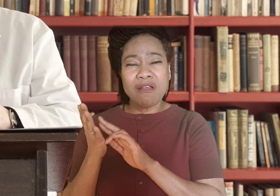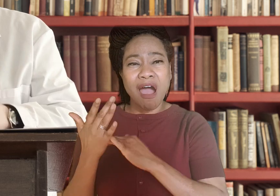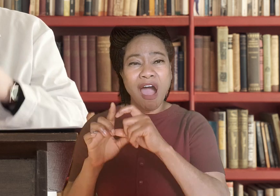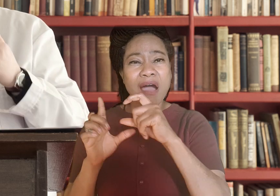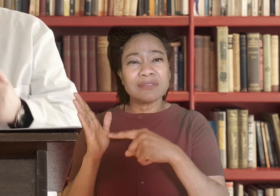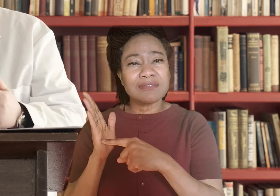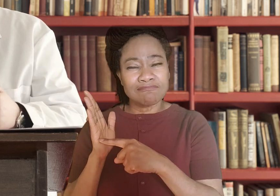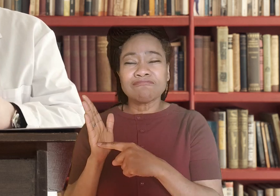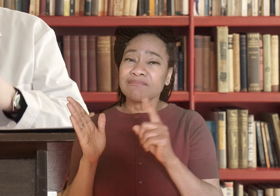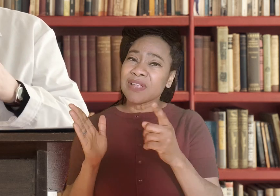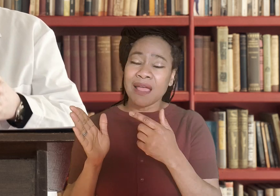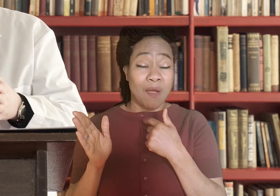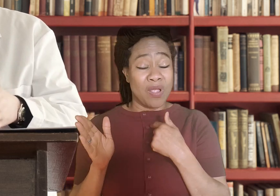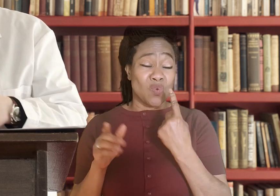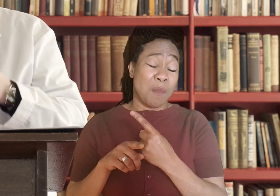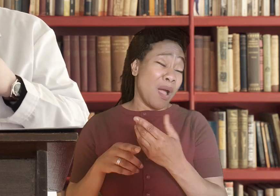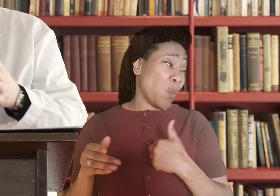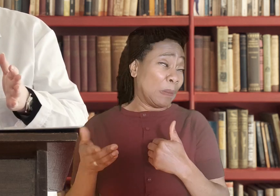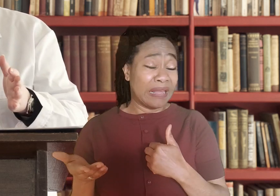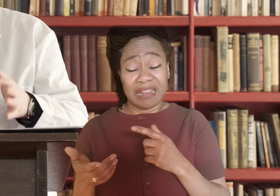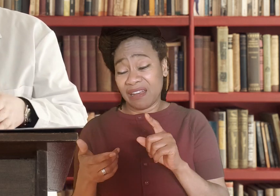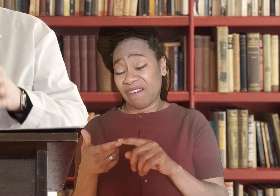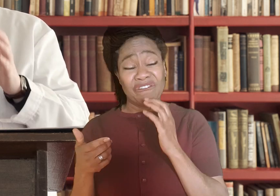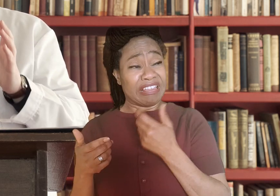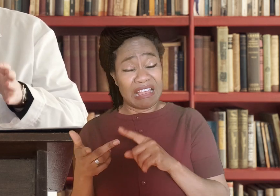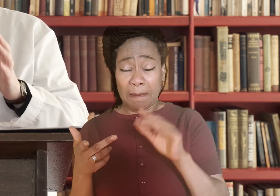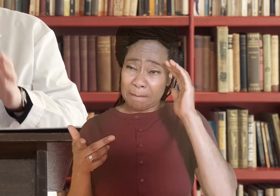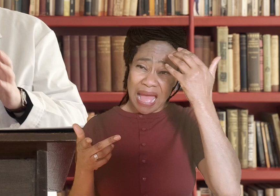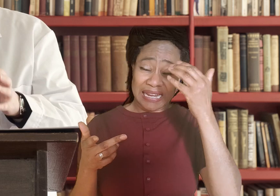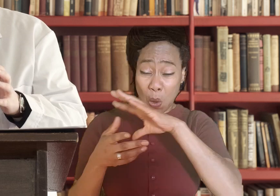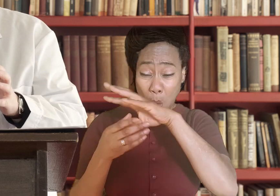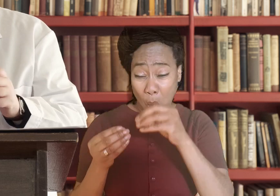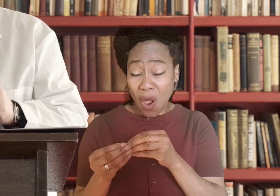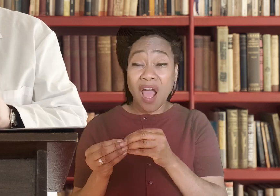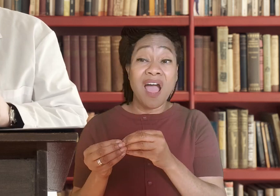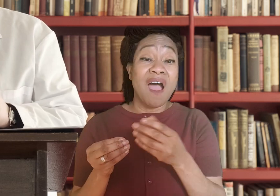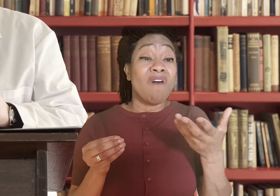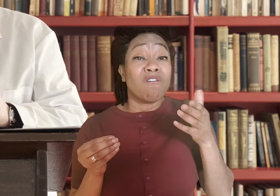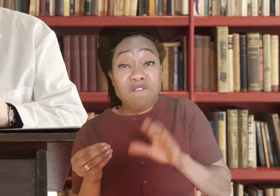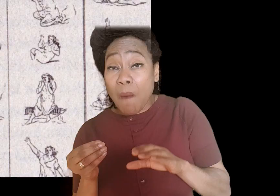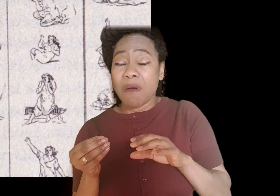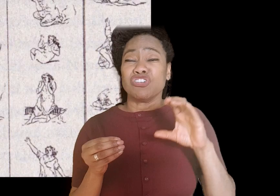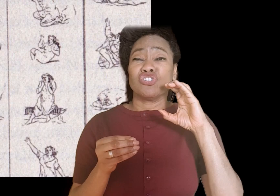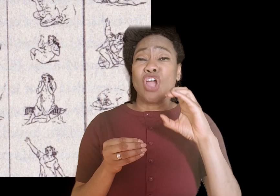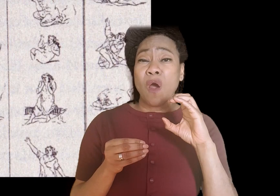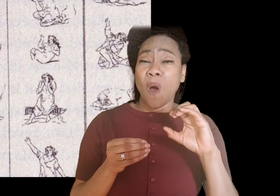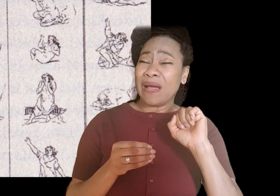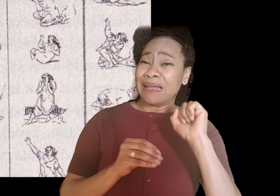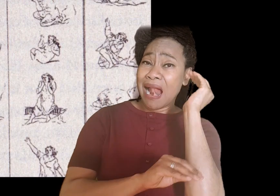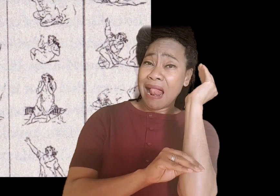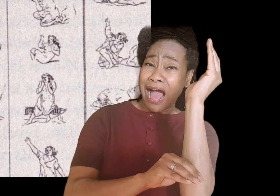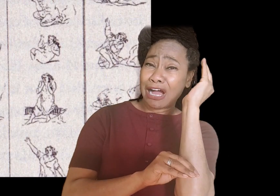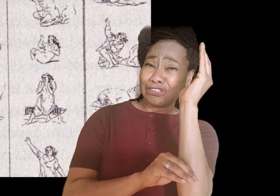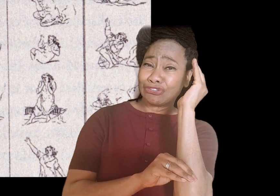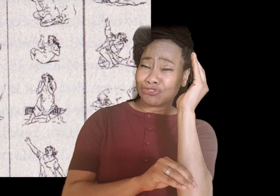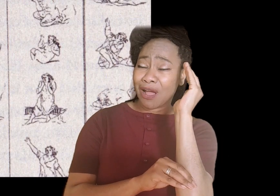we have regarding women and fear and madness all come from Charcot's lectures. They influenced